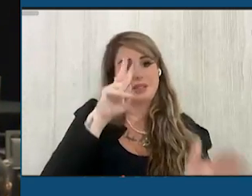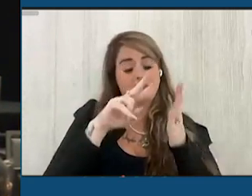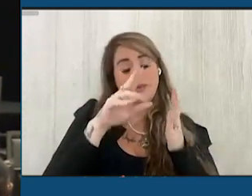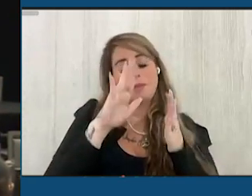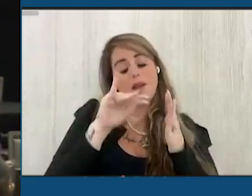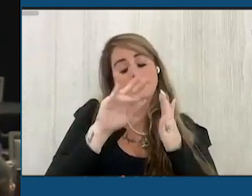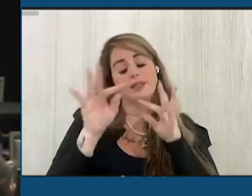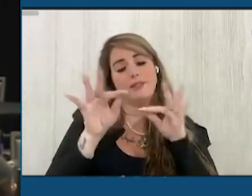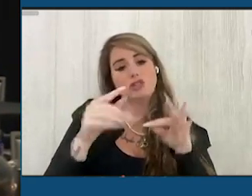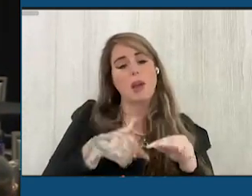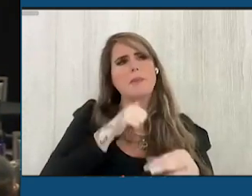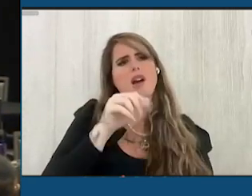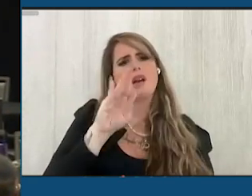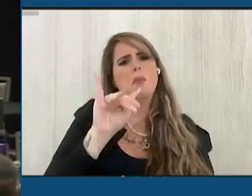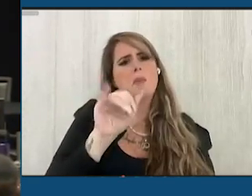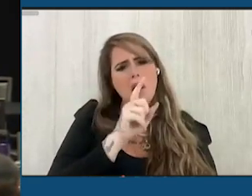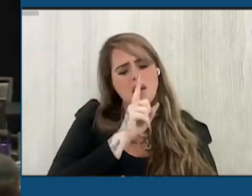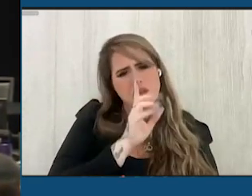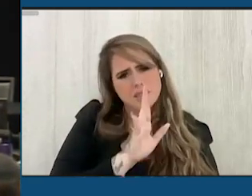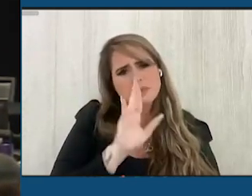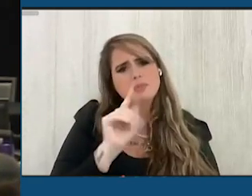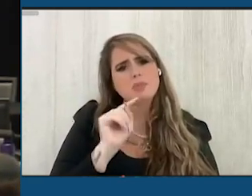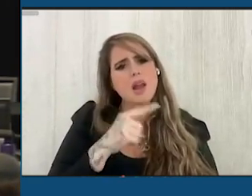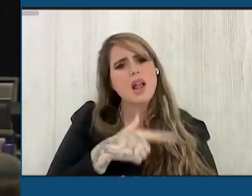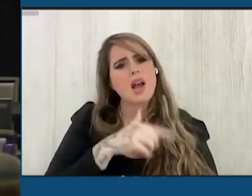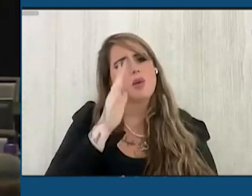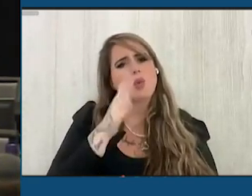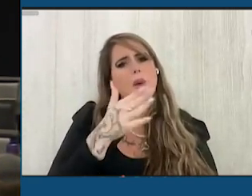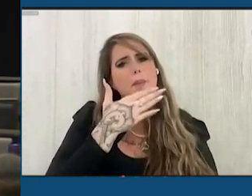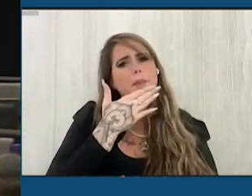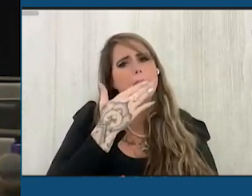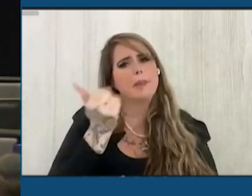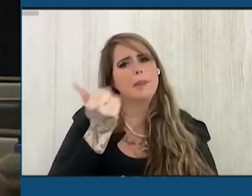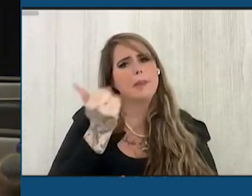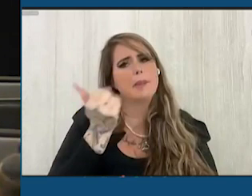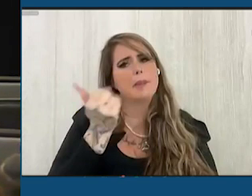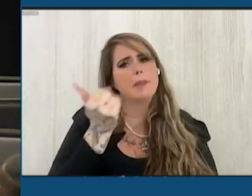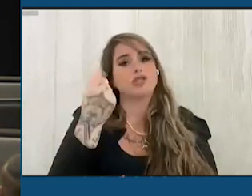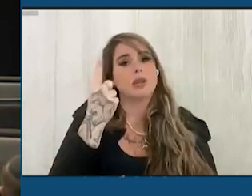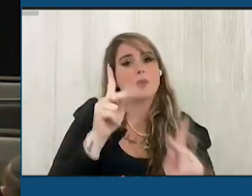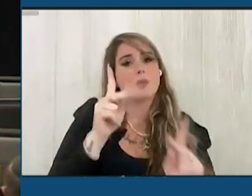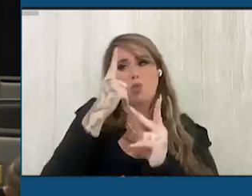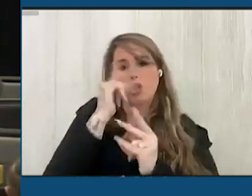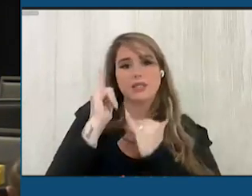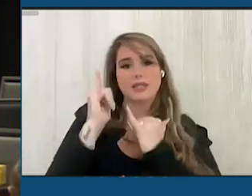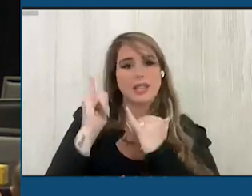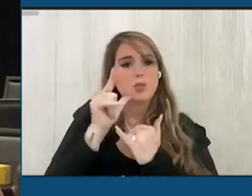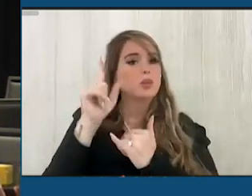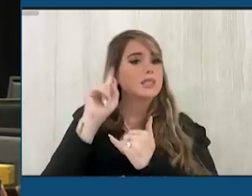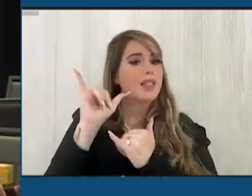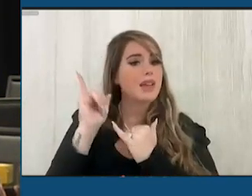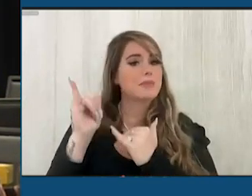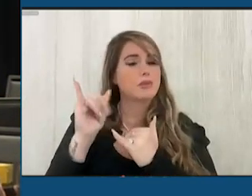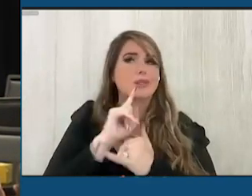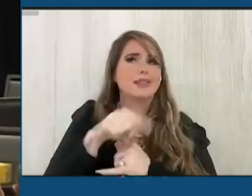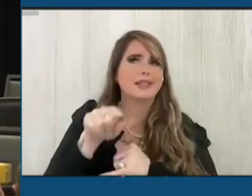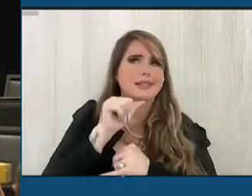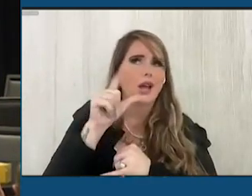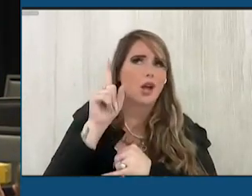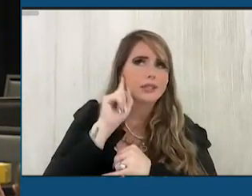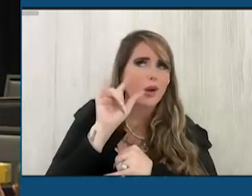biased necessarily, but I'm going to be better at understanding people who look like me, who sound like me, or they didn't even look like me or sound like me, but that's